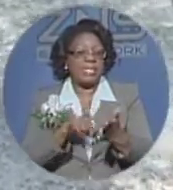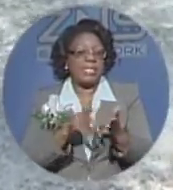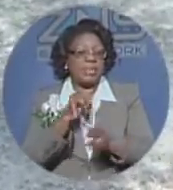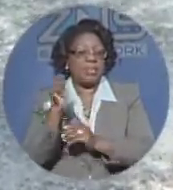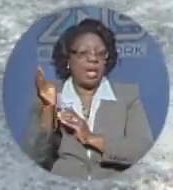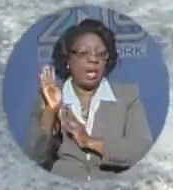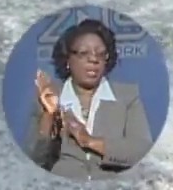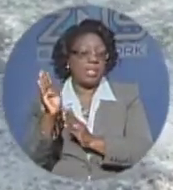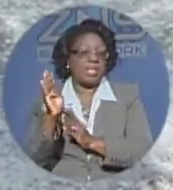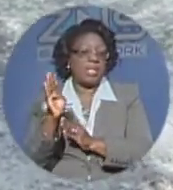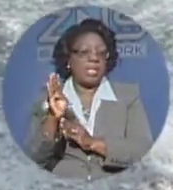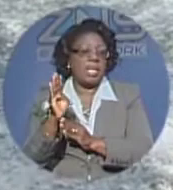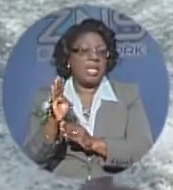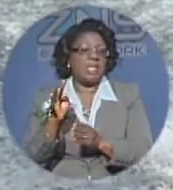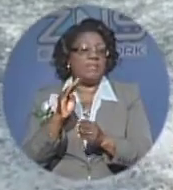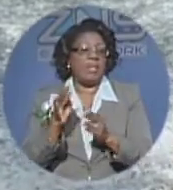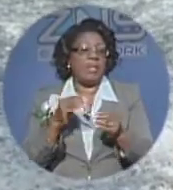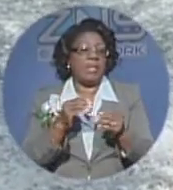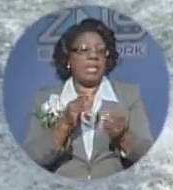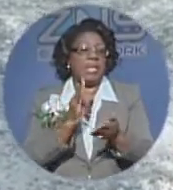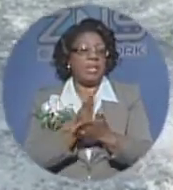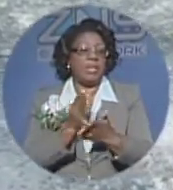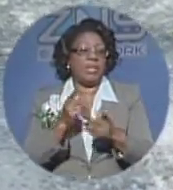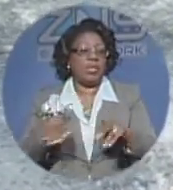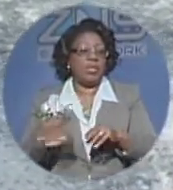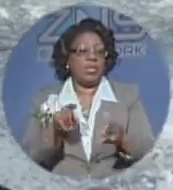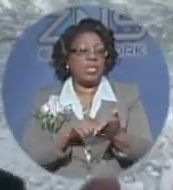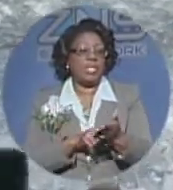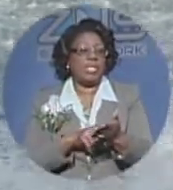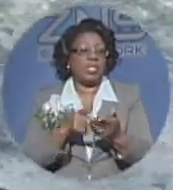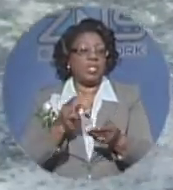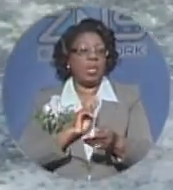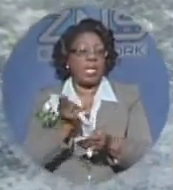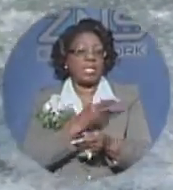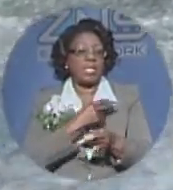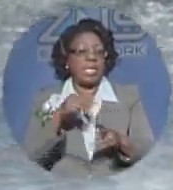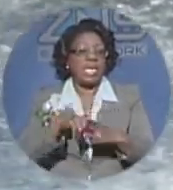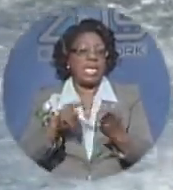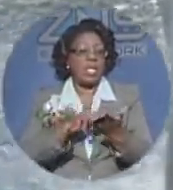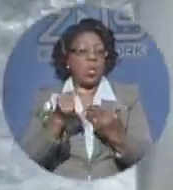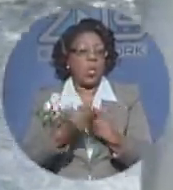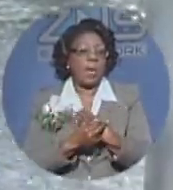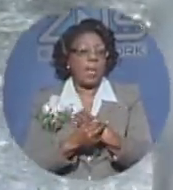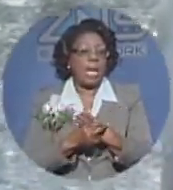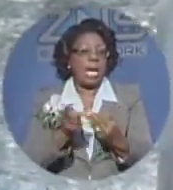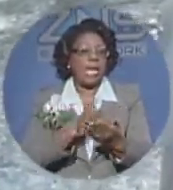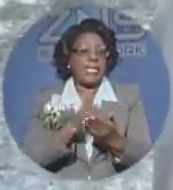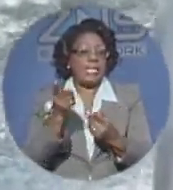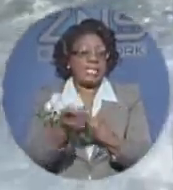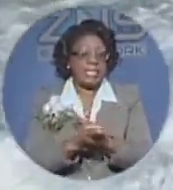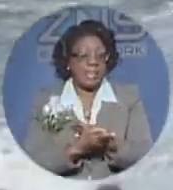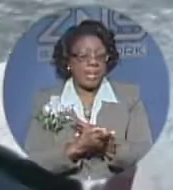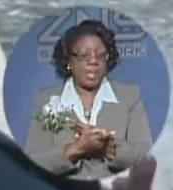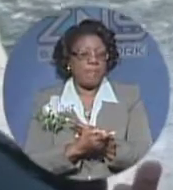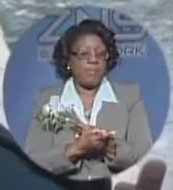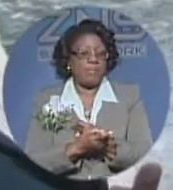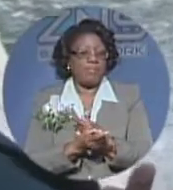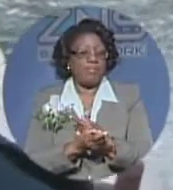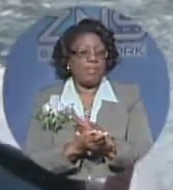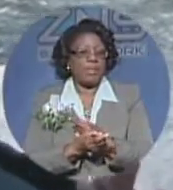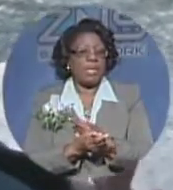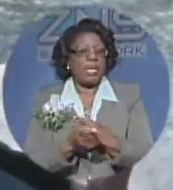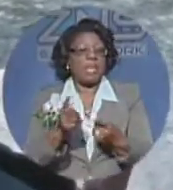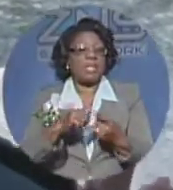very inconvenient for them to do this to us in November and December. Well, November and December the are